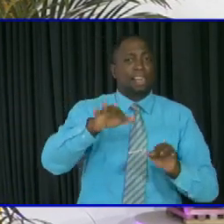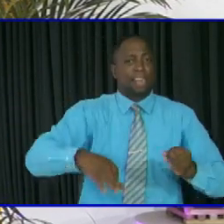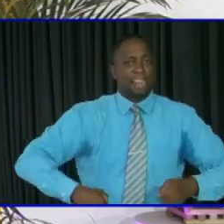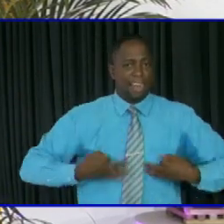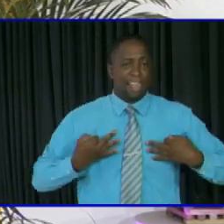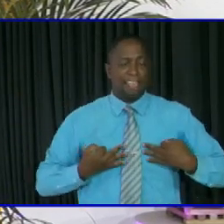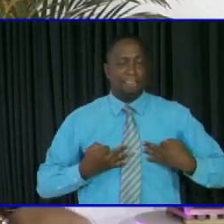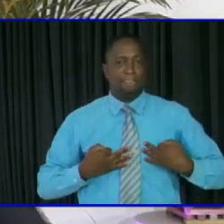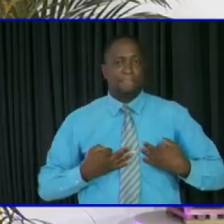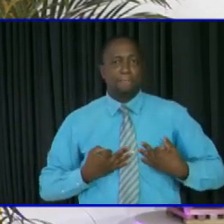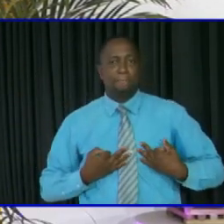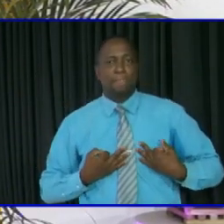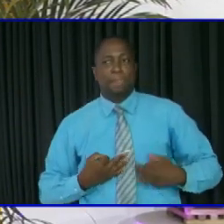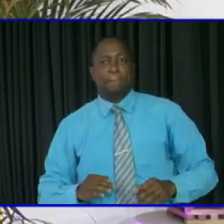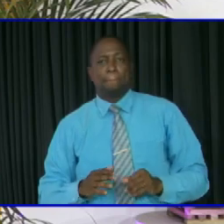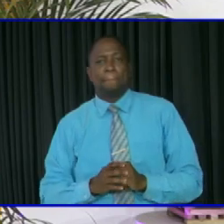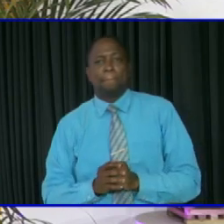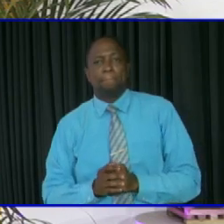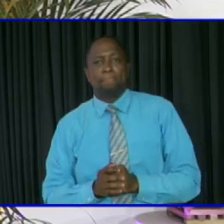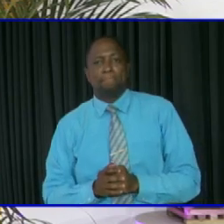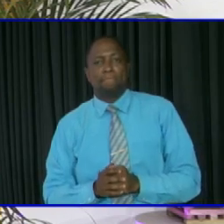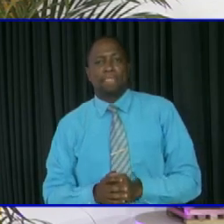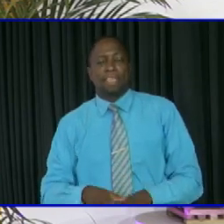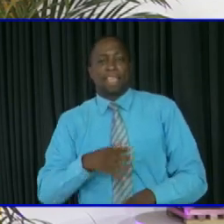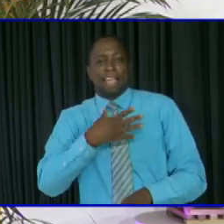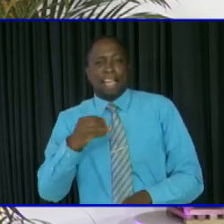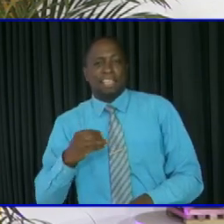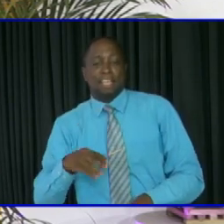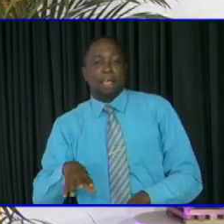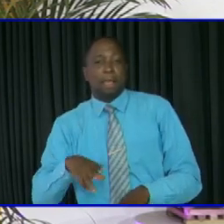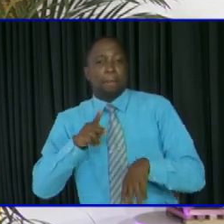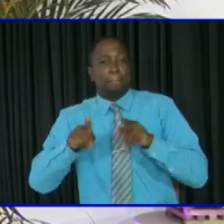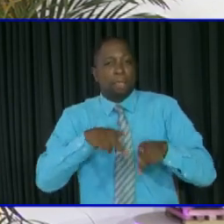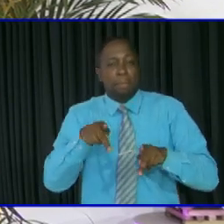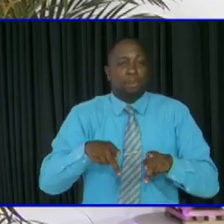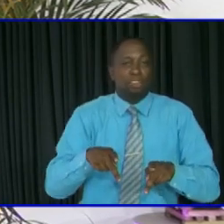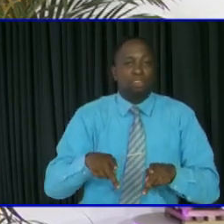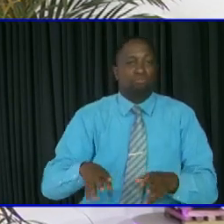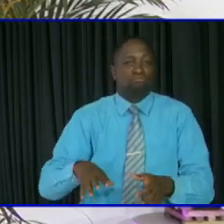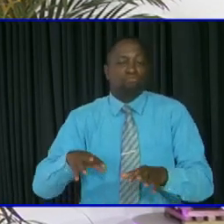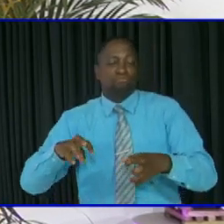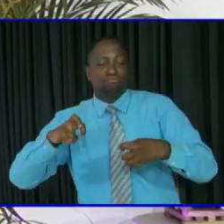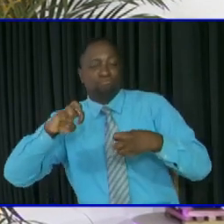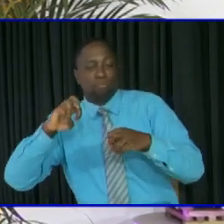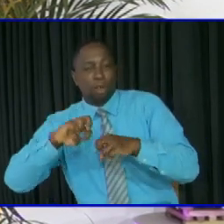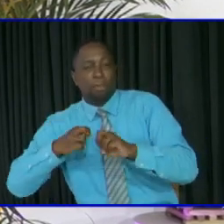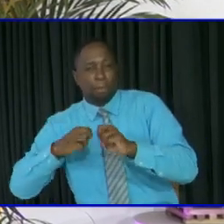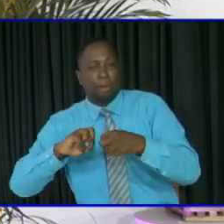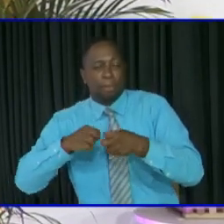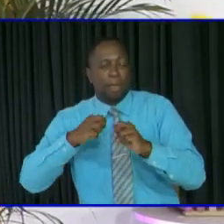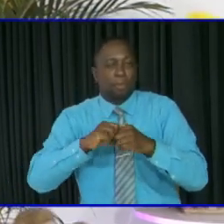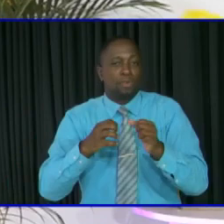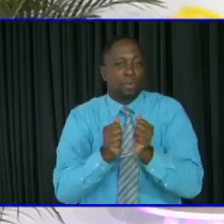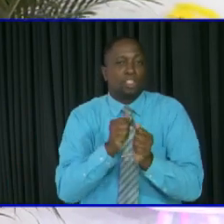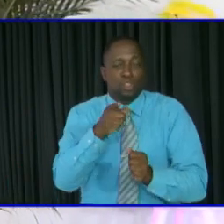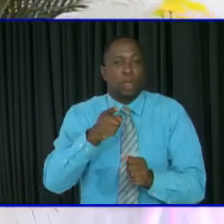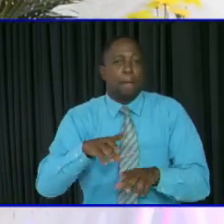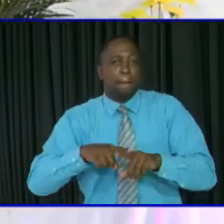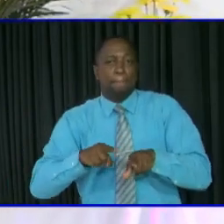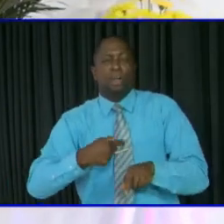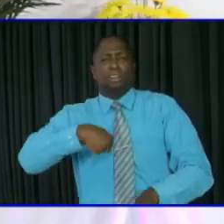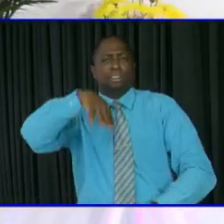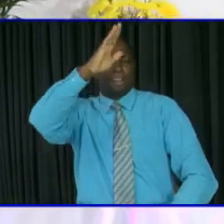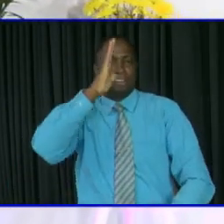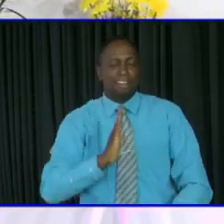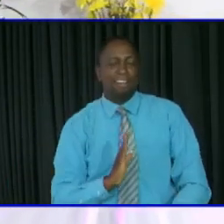you, and the Egyptians coming after you, the Holy Spirit is telling you that God still has the capacity